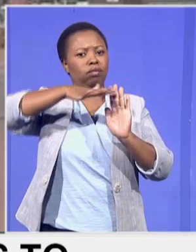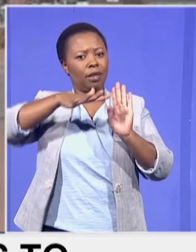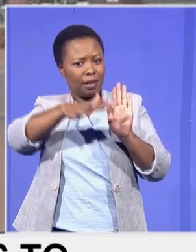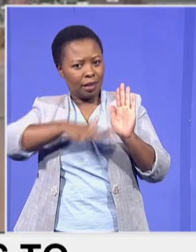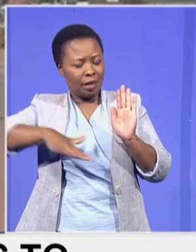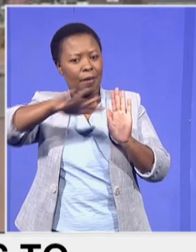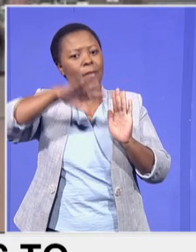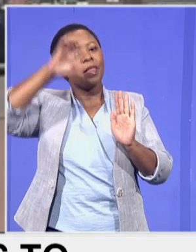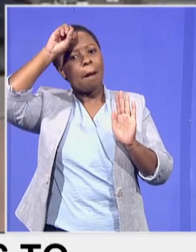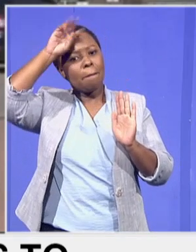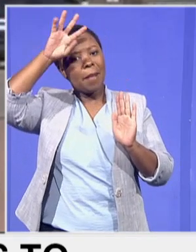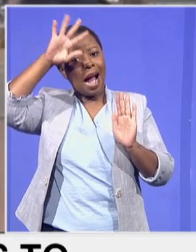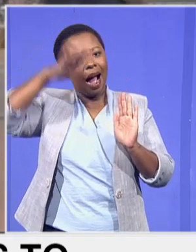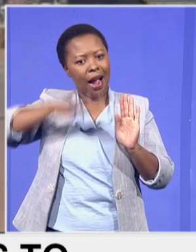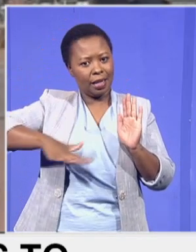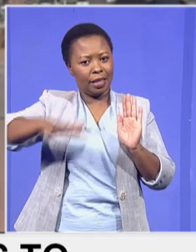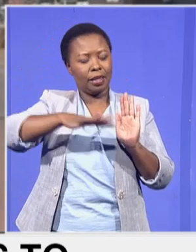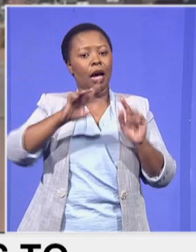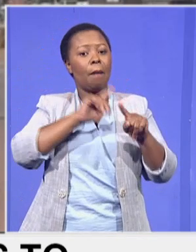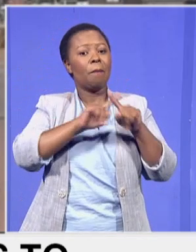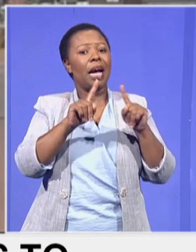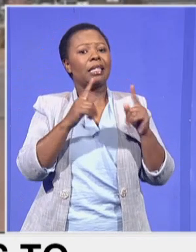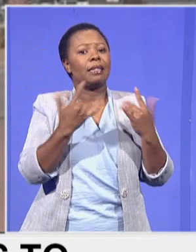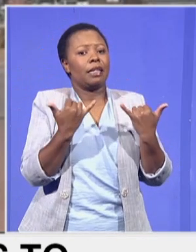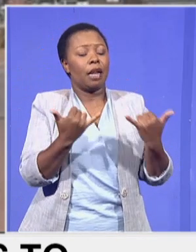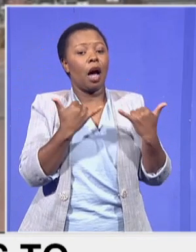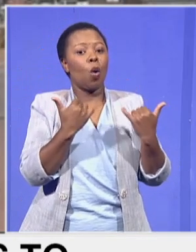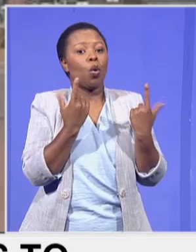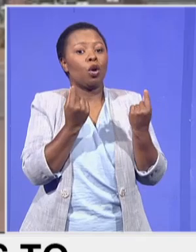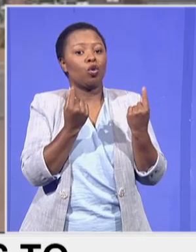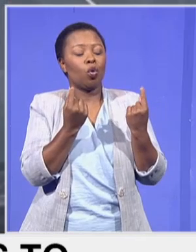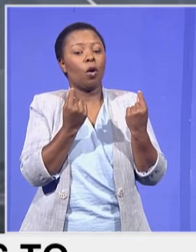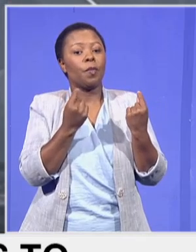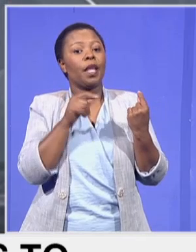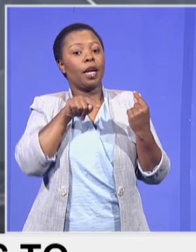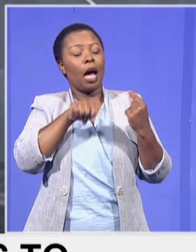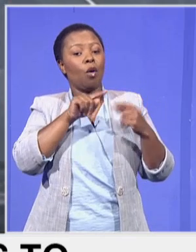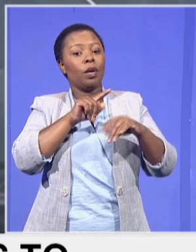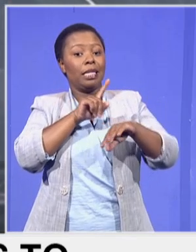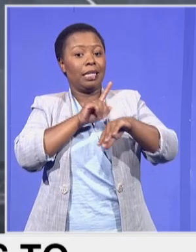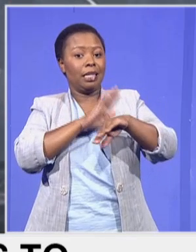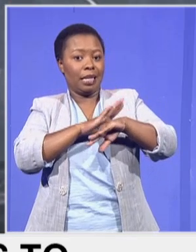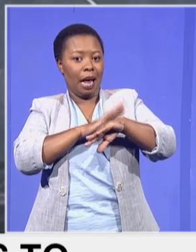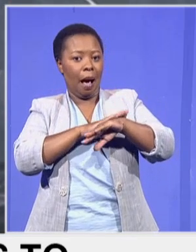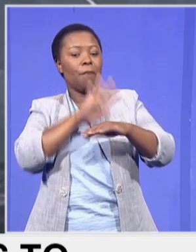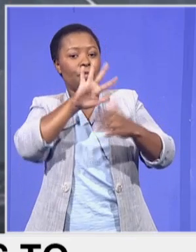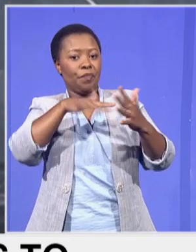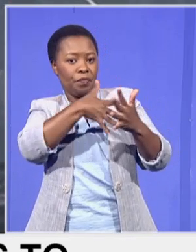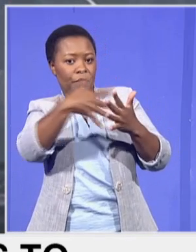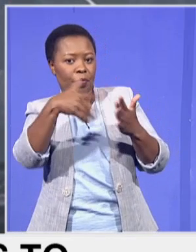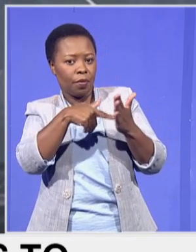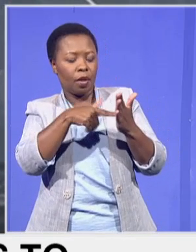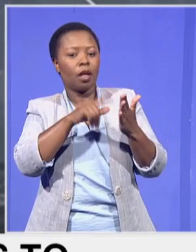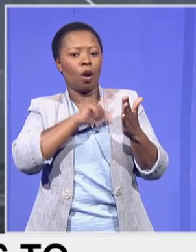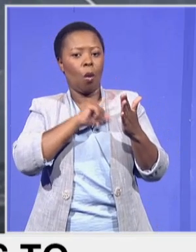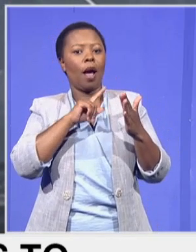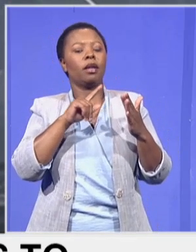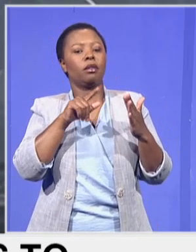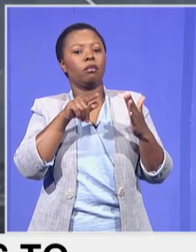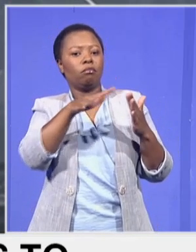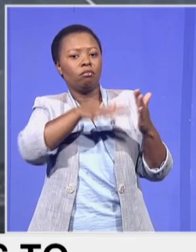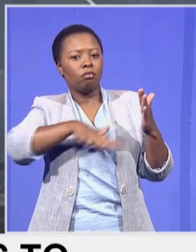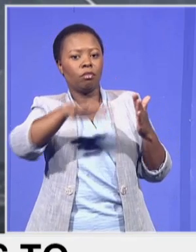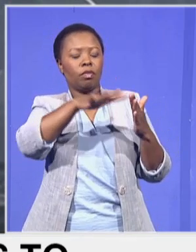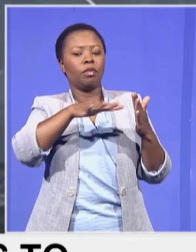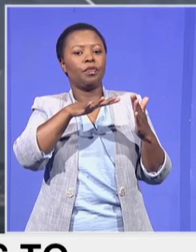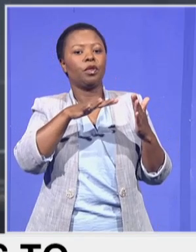said, what we do at power stations, and it's throughout the fleet, is where we keep a live stockpile of a more coarser